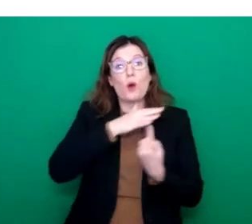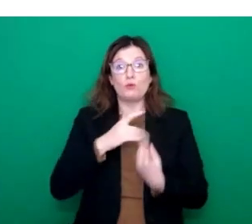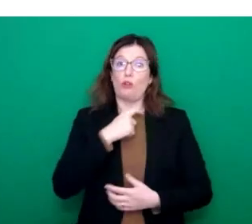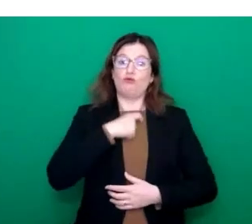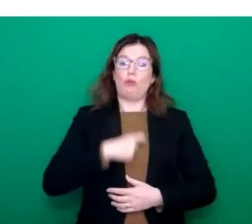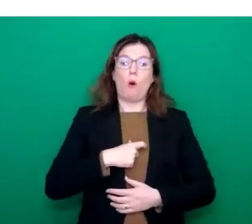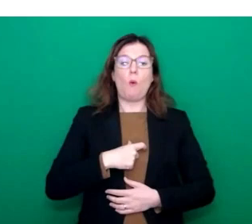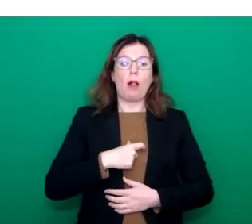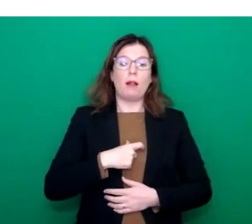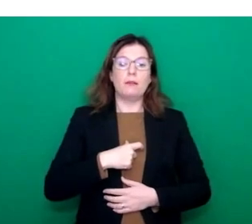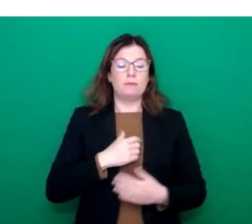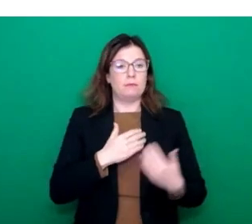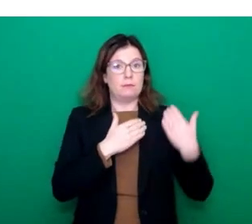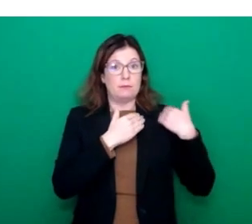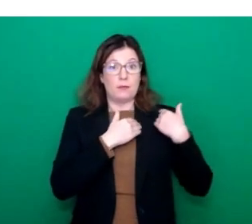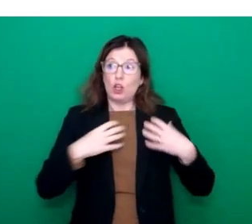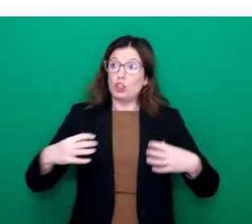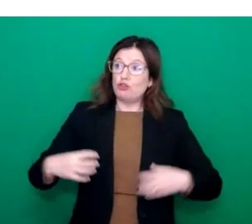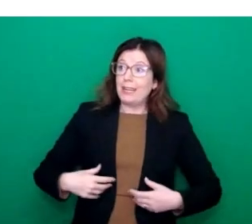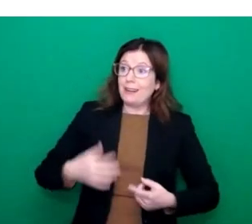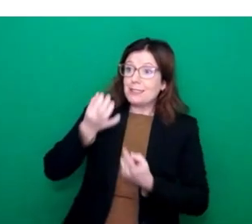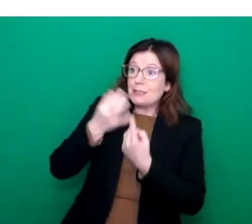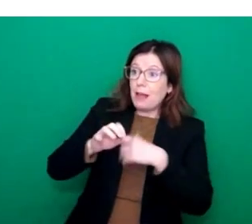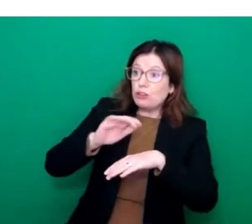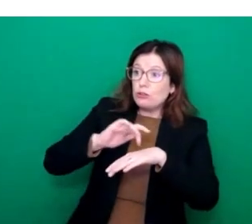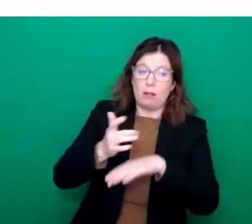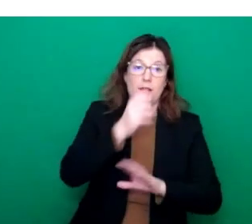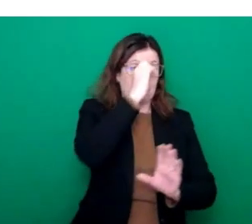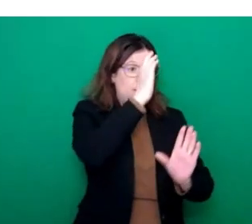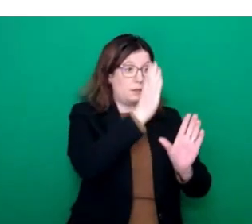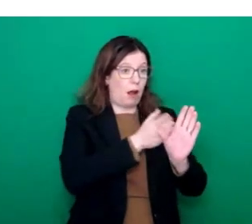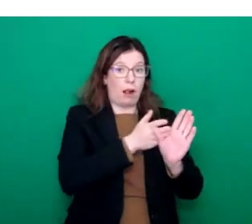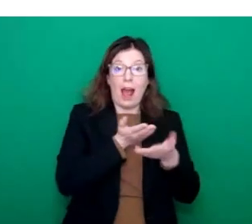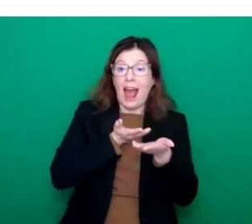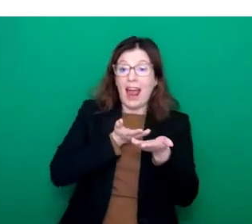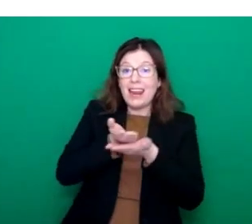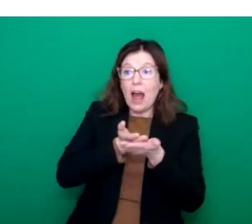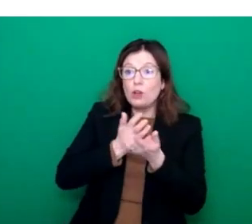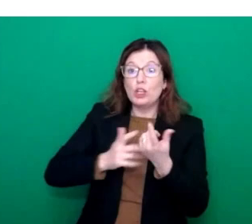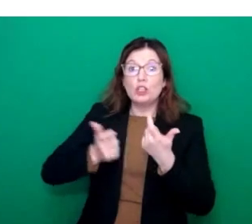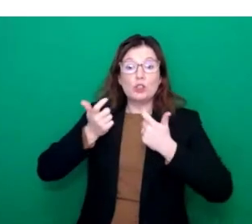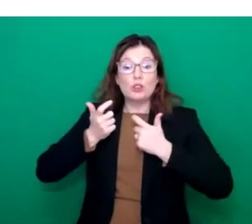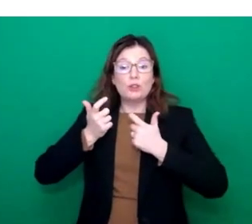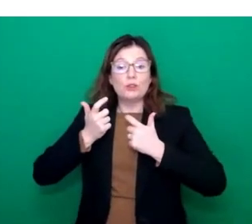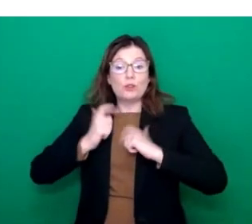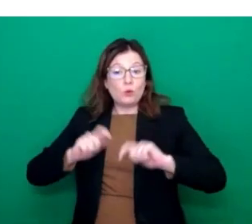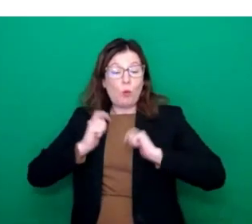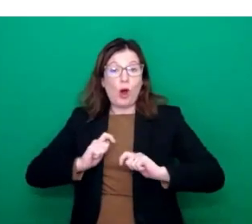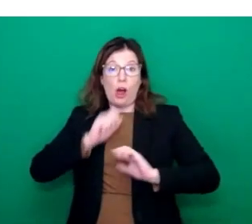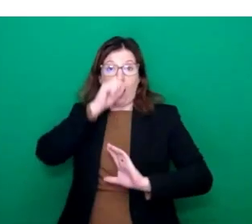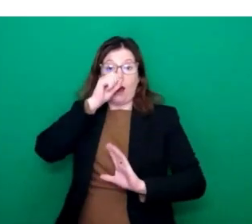case, renal specialism, psychology, counselling, social work and psychiatry